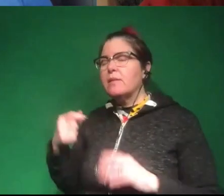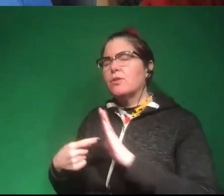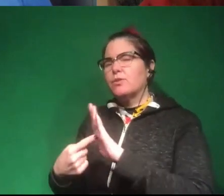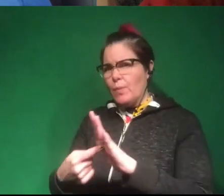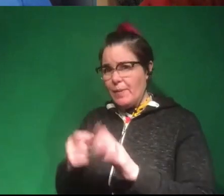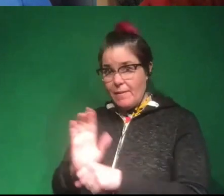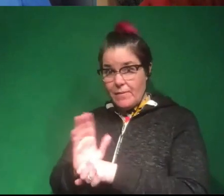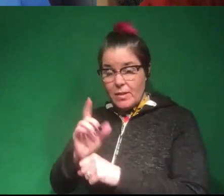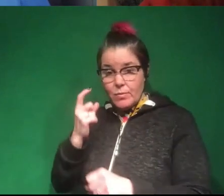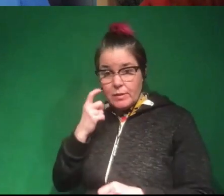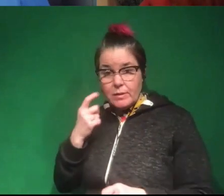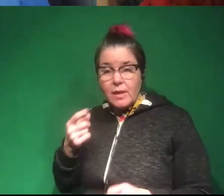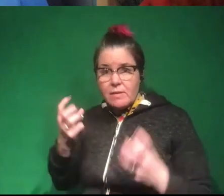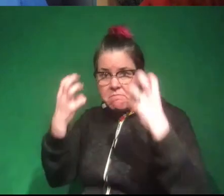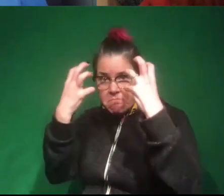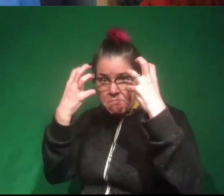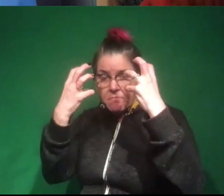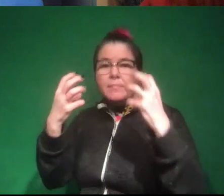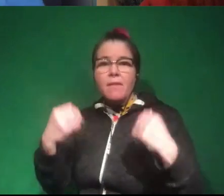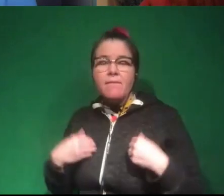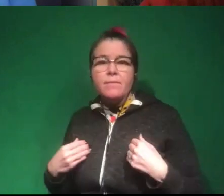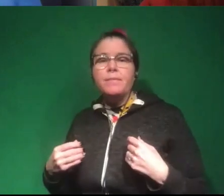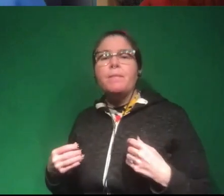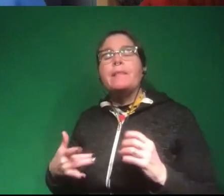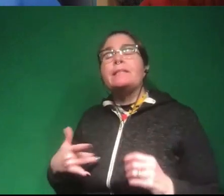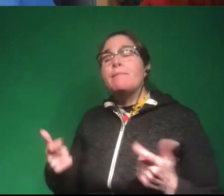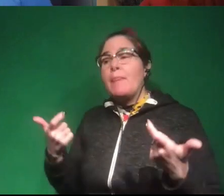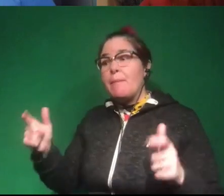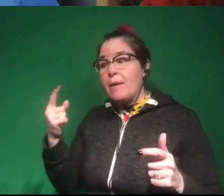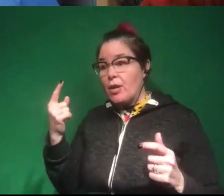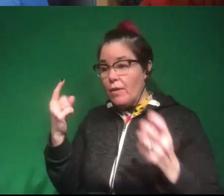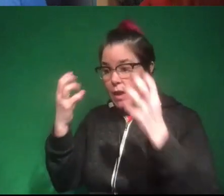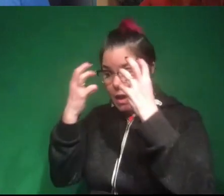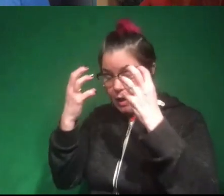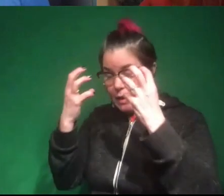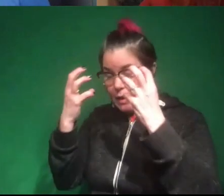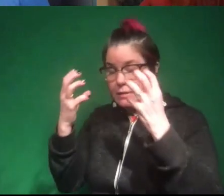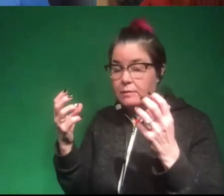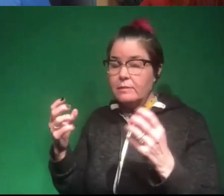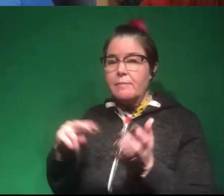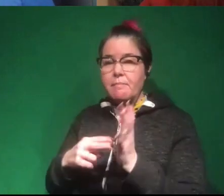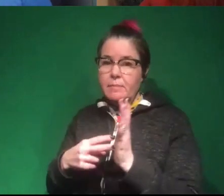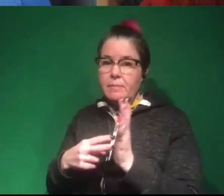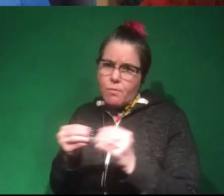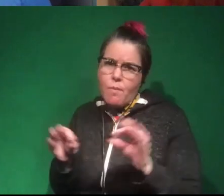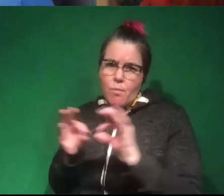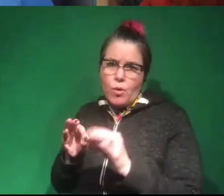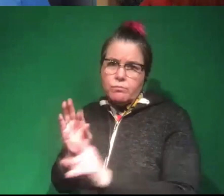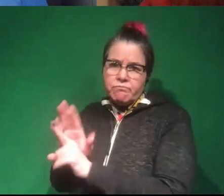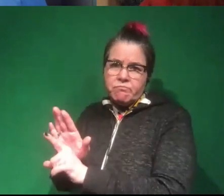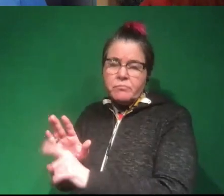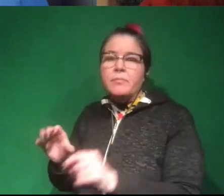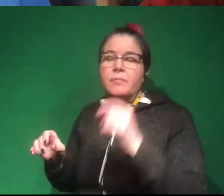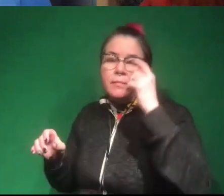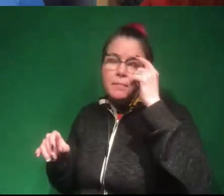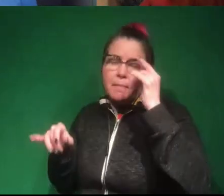video. They have really big eyes, and usually if the bigger that visual, that sensory organ is, the more important it is. The same goes for